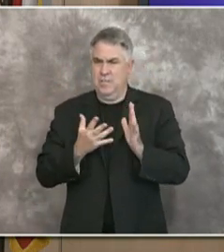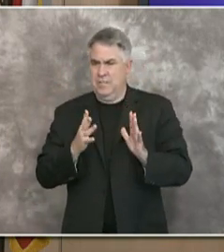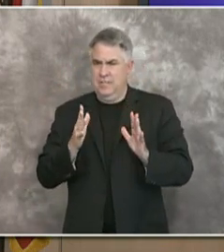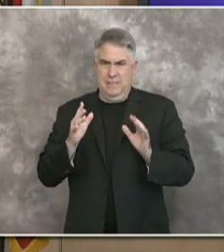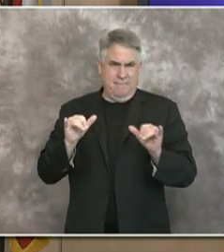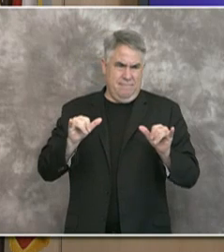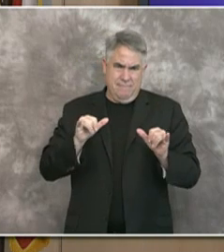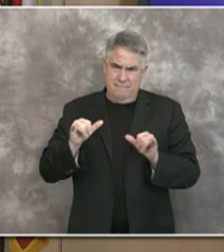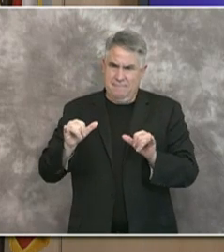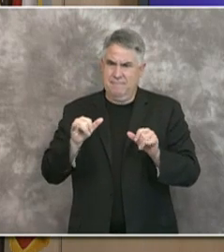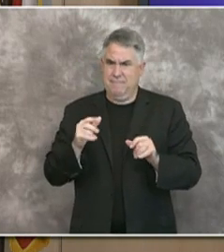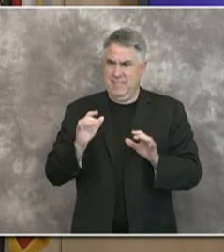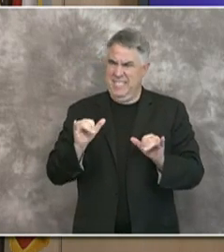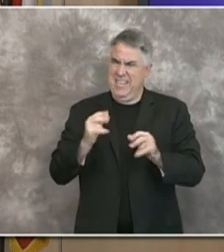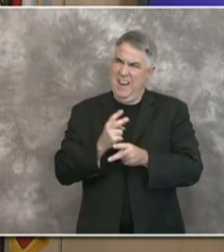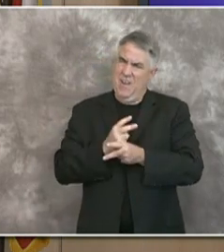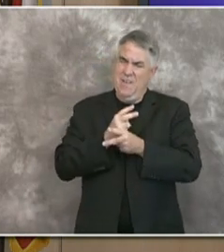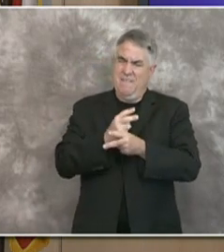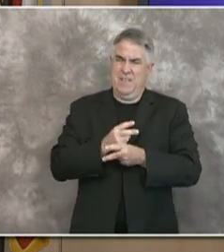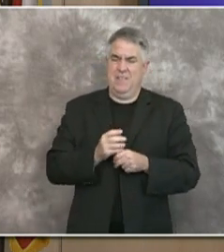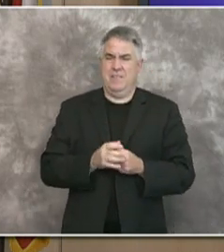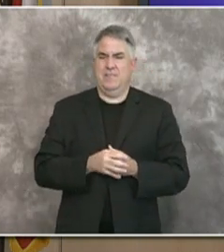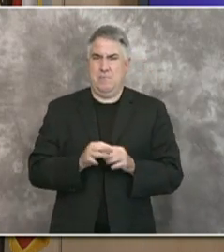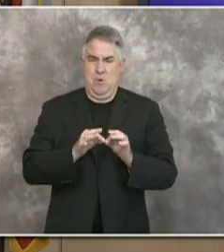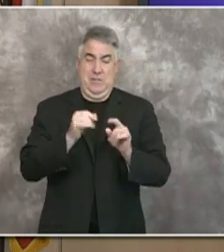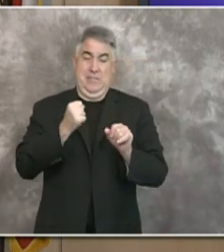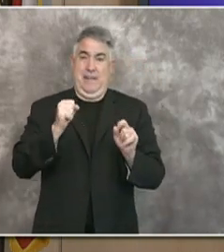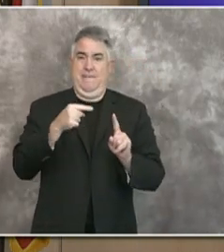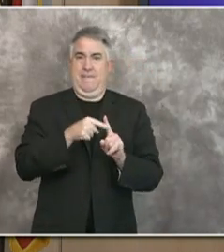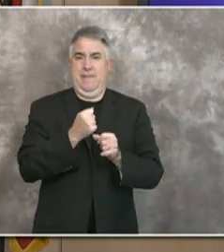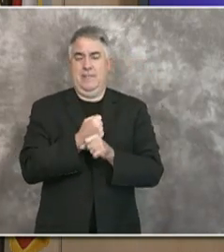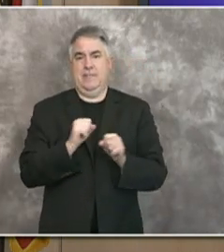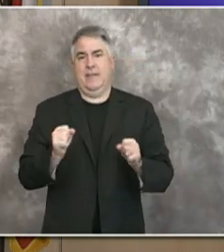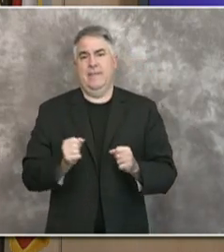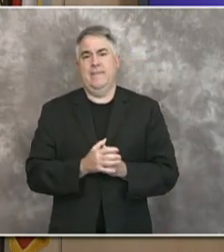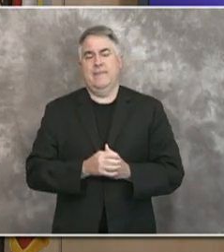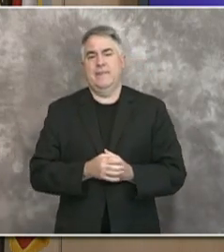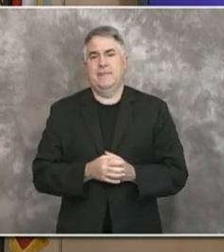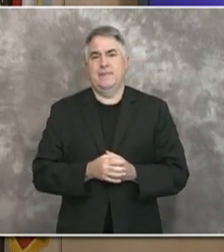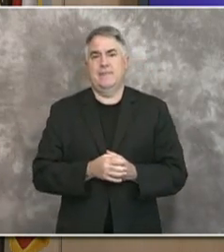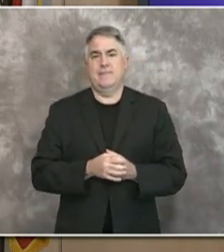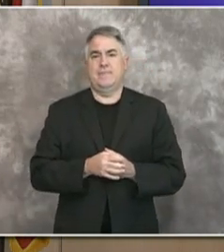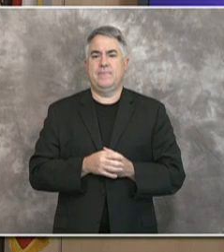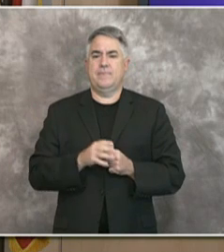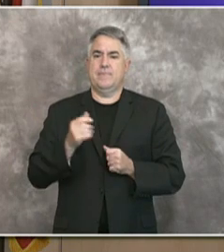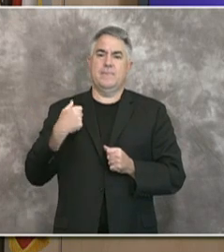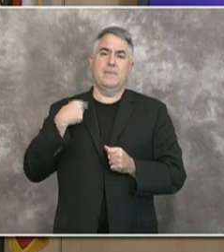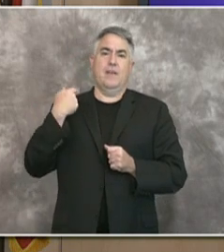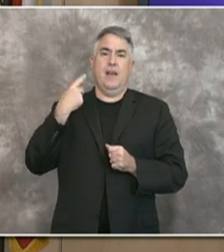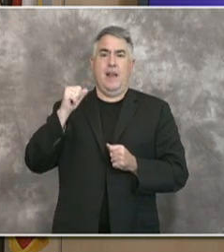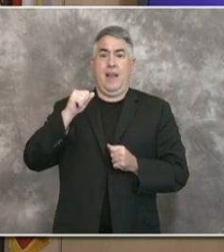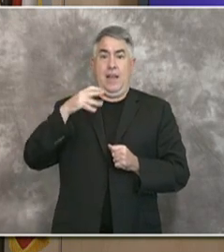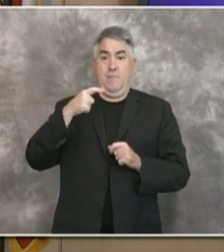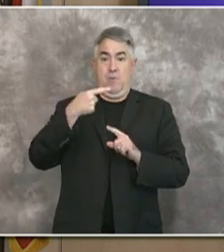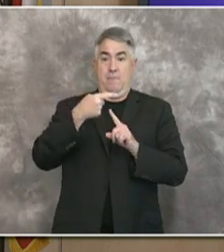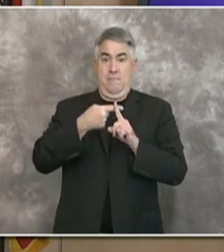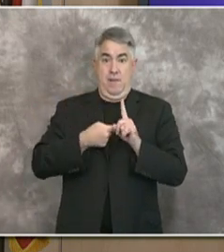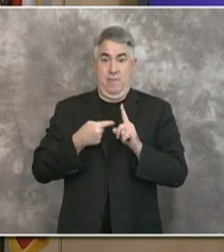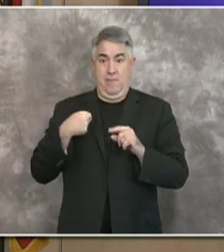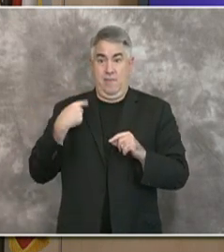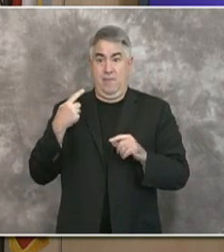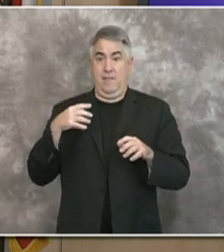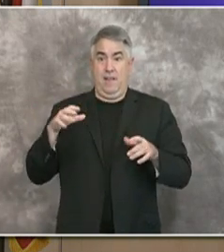be very careful and very safe in what we do. We've often talked about April being a month of action, May being a